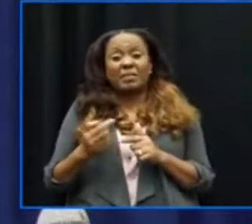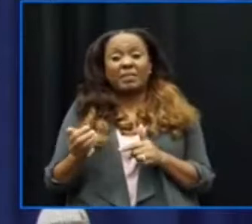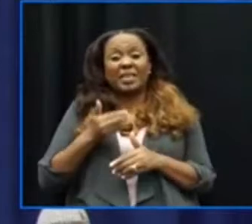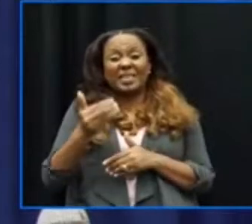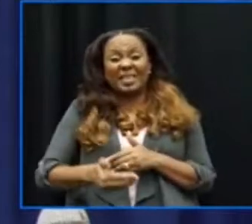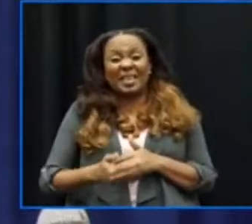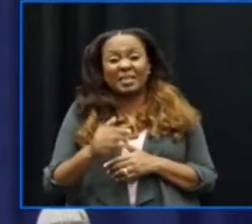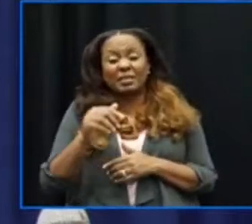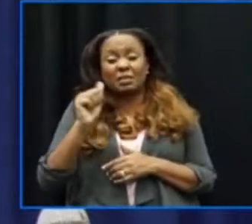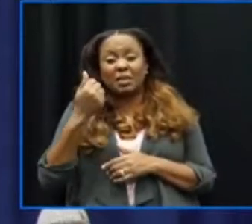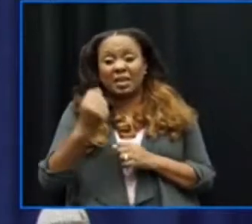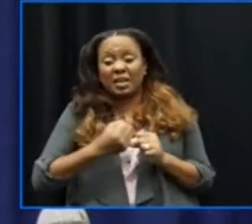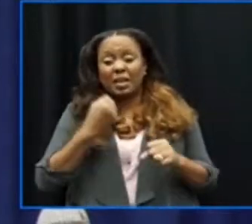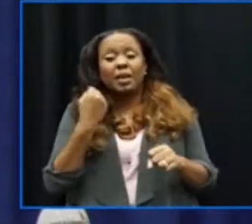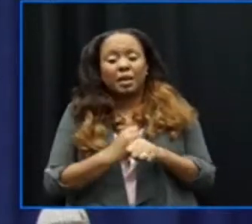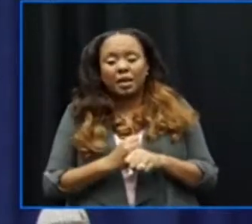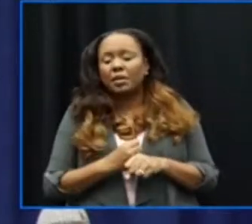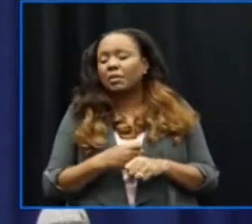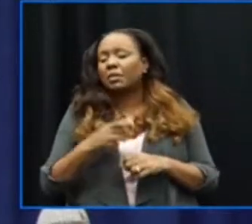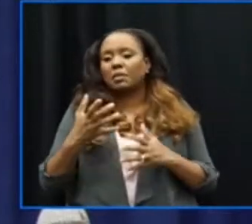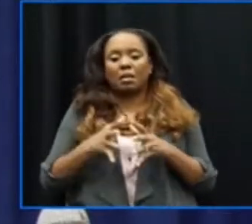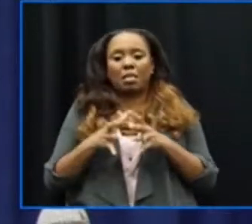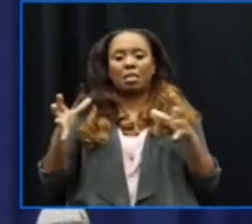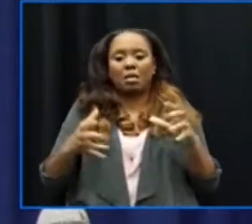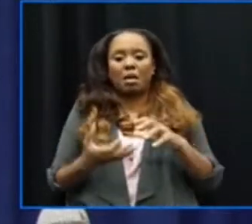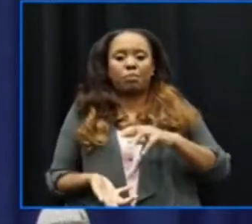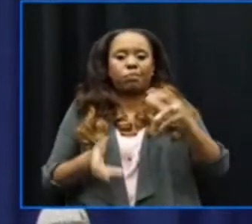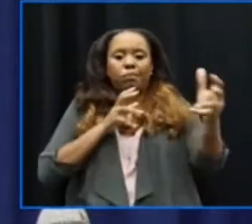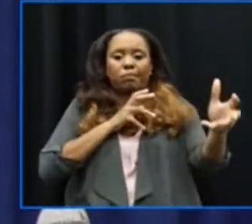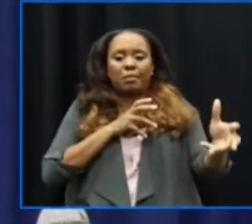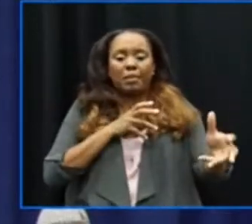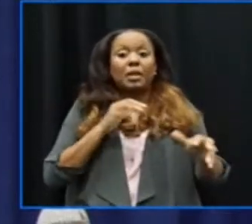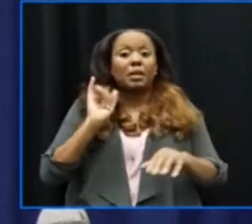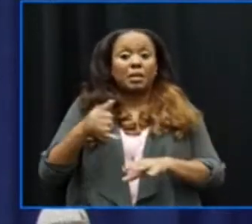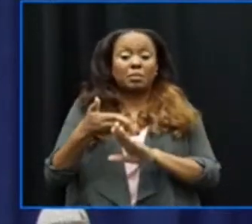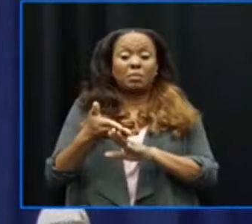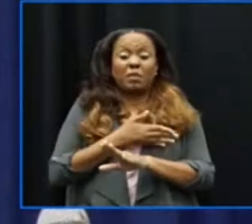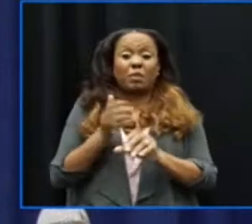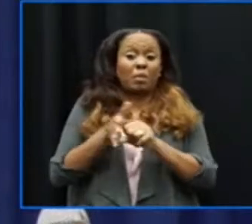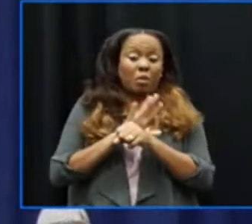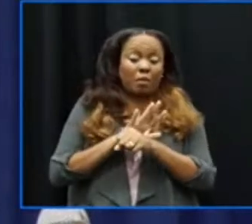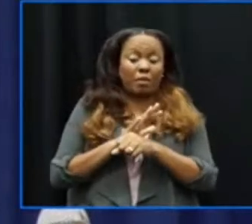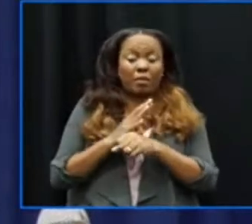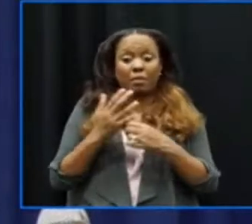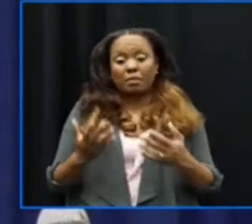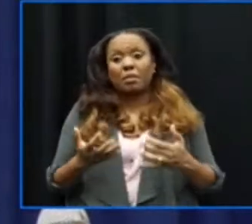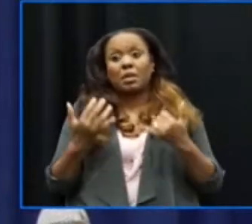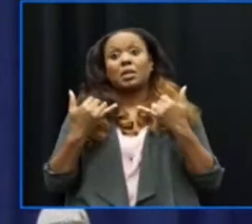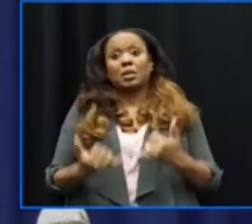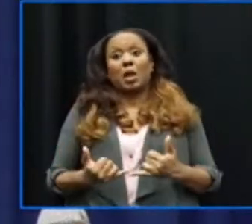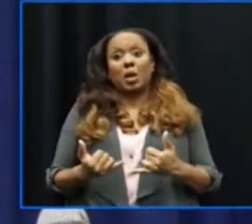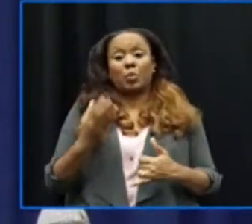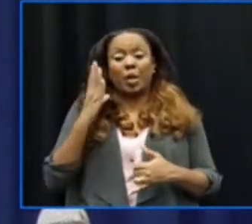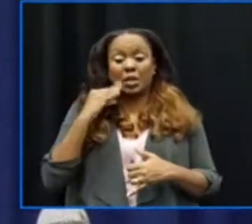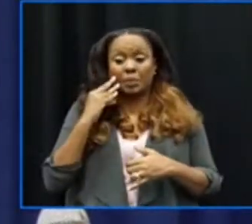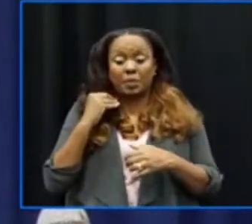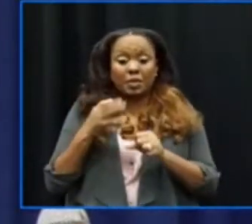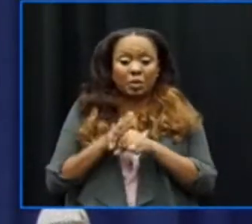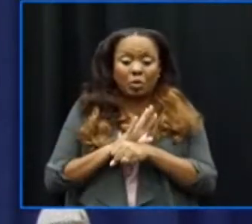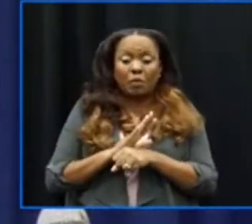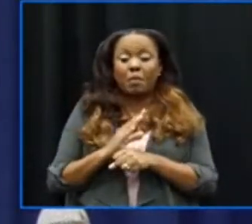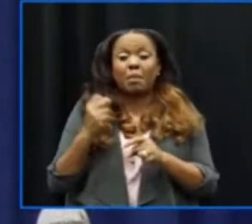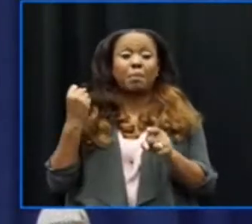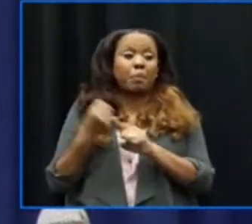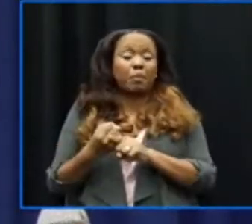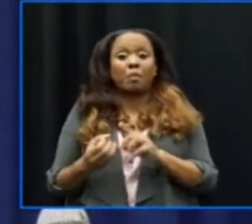that was before COVID, and the rest, as they would say, is history. We therefore endorse